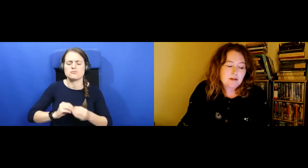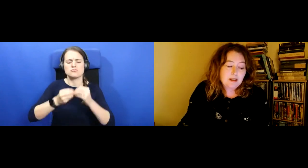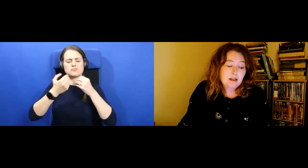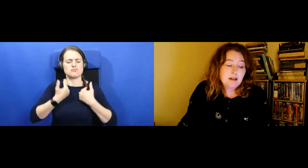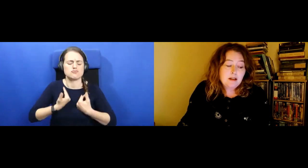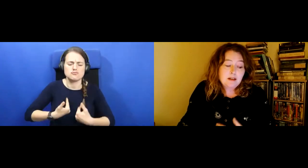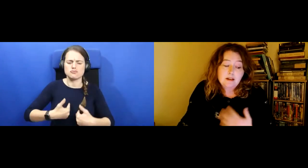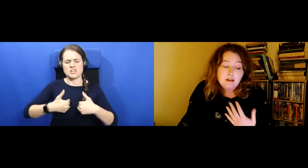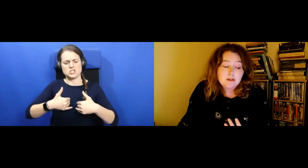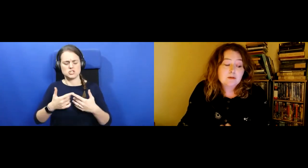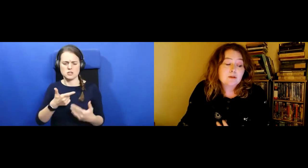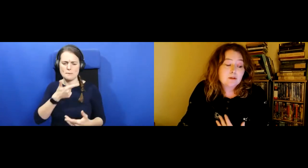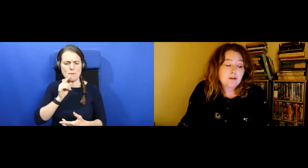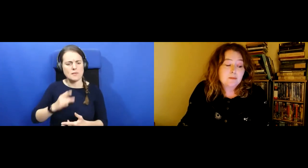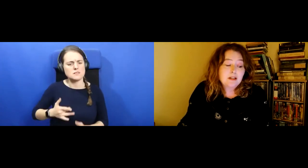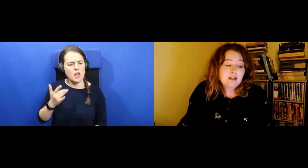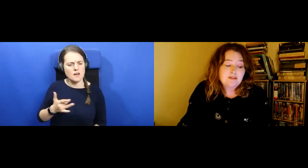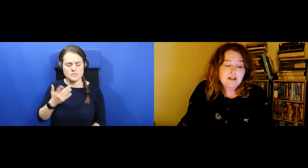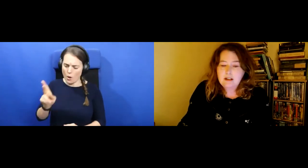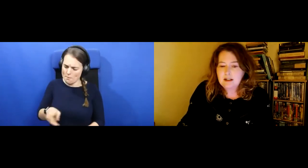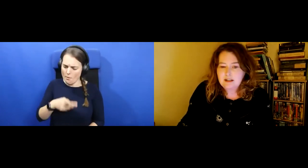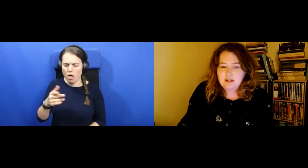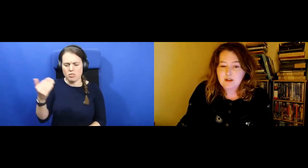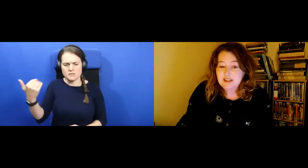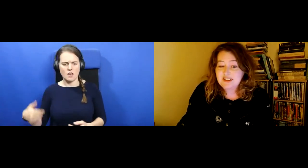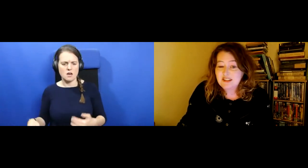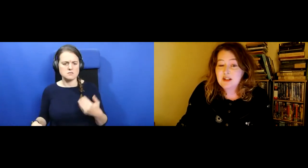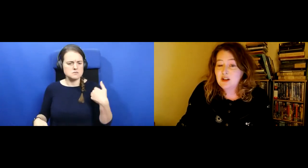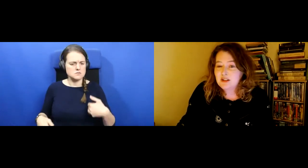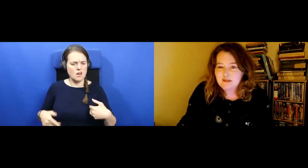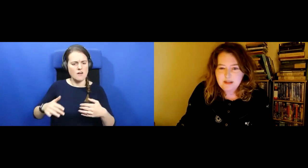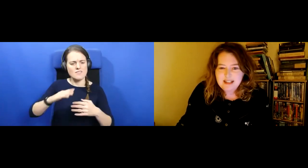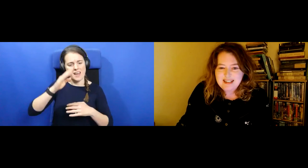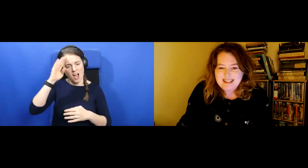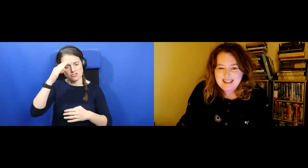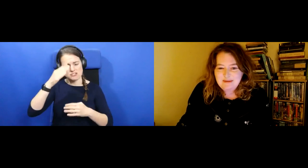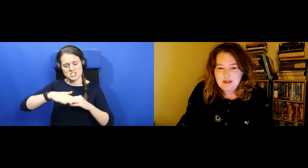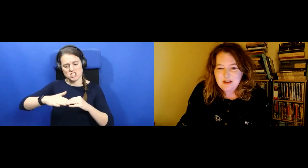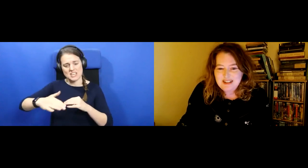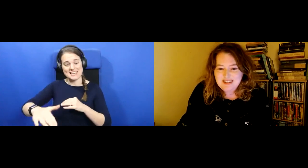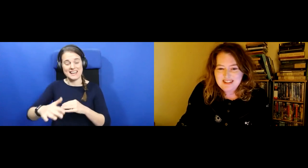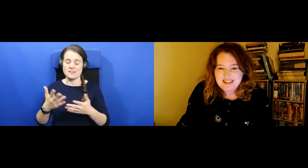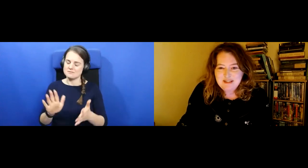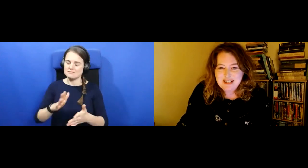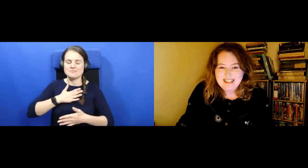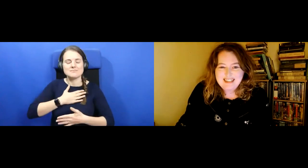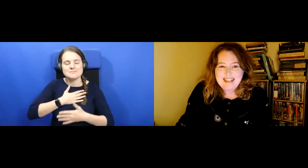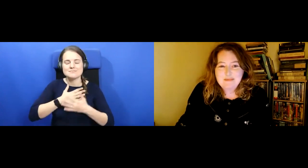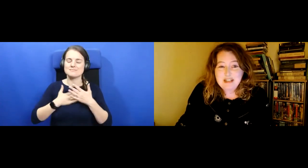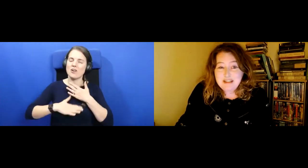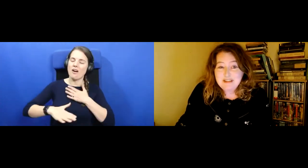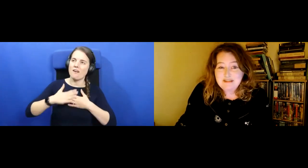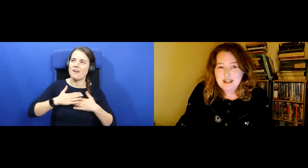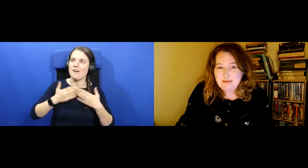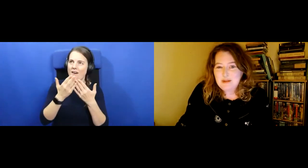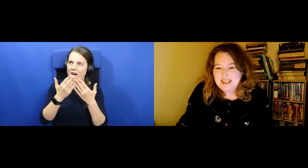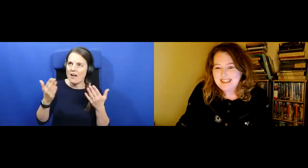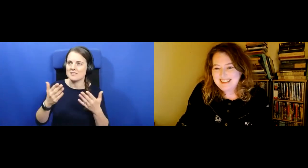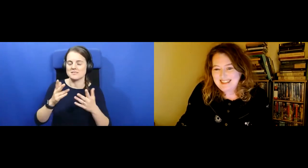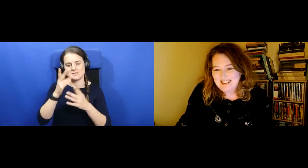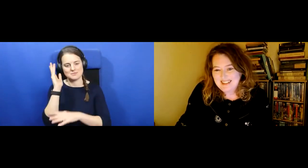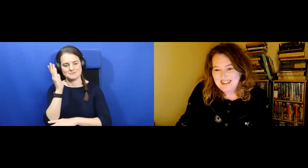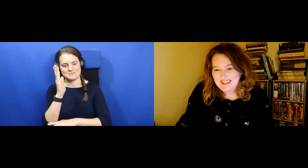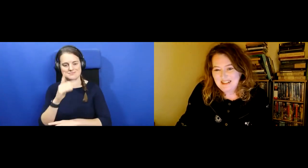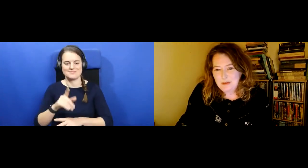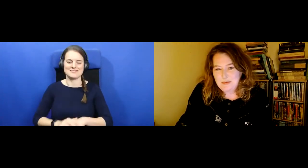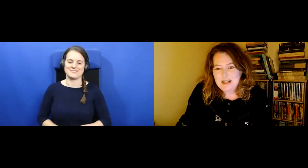of the Irish Sea. a great honour for me to be talking to you this evening even if I'm doing